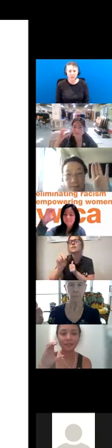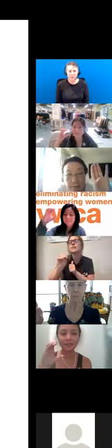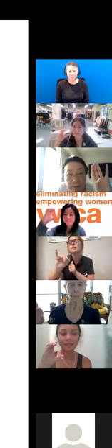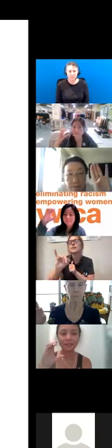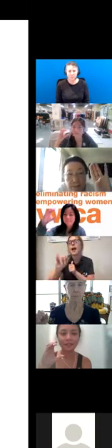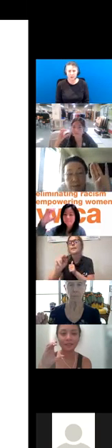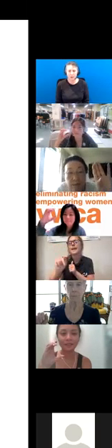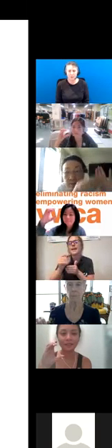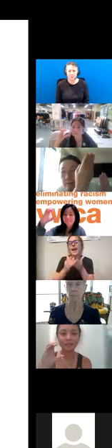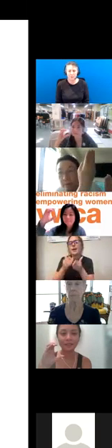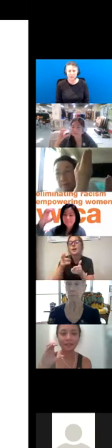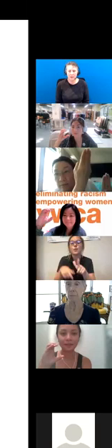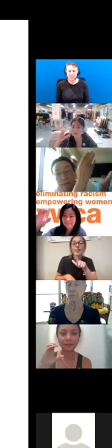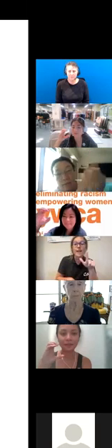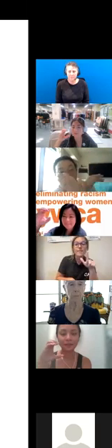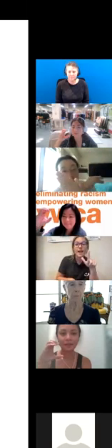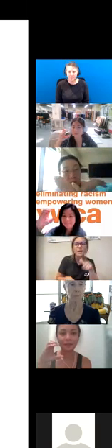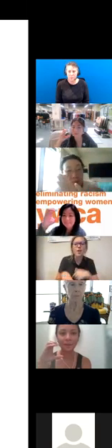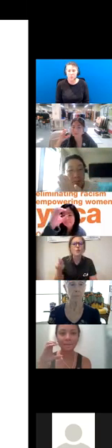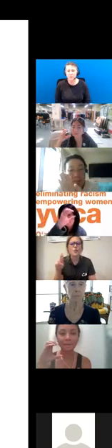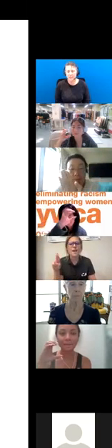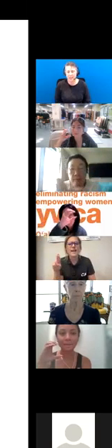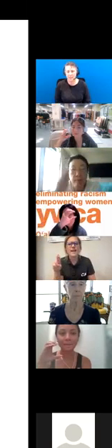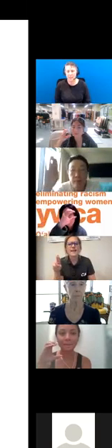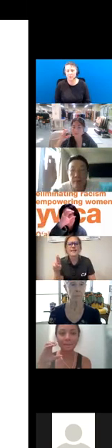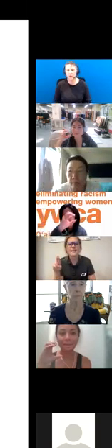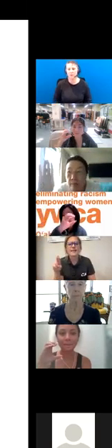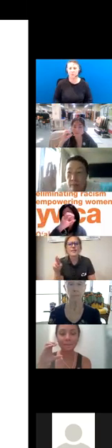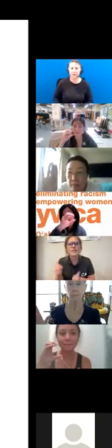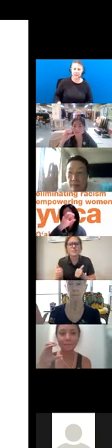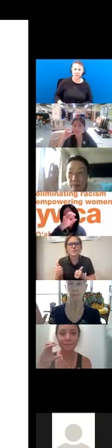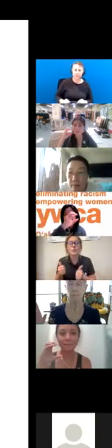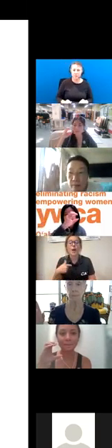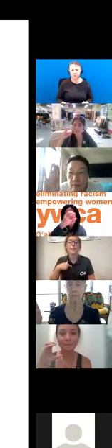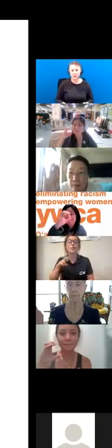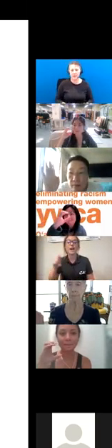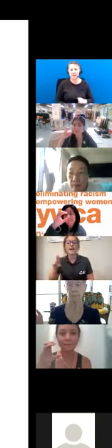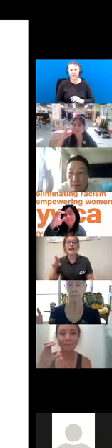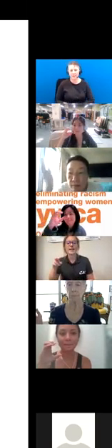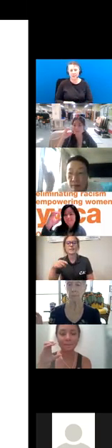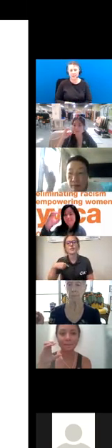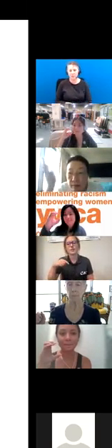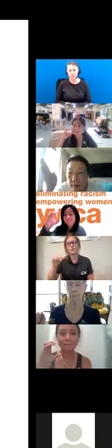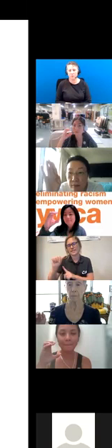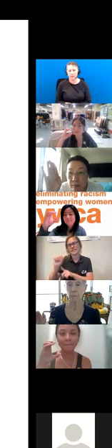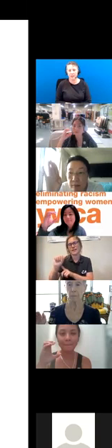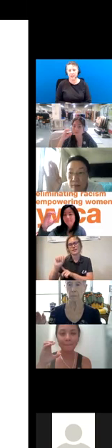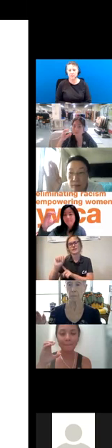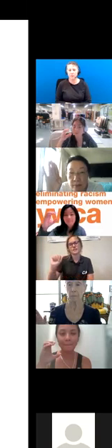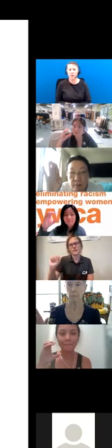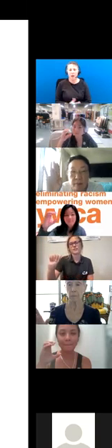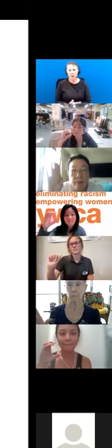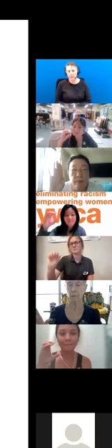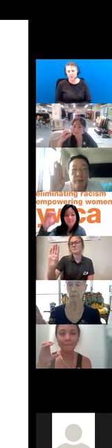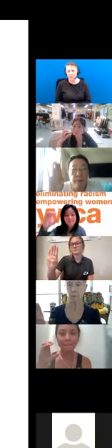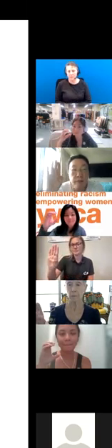I'm going to back up. Just follow the your dominant hand. So if you're right-handed, you use your right hand. Left hand, you use your left hand.